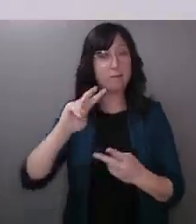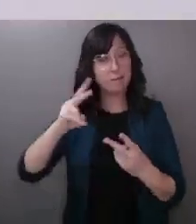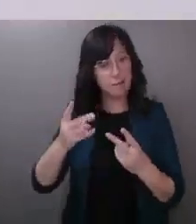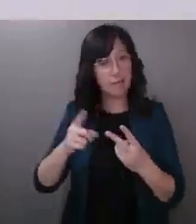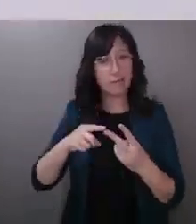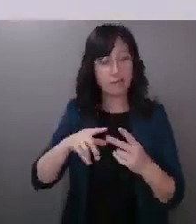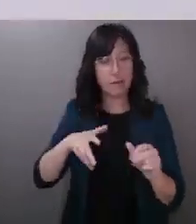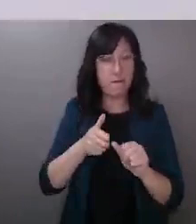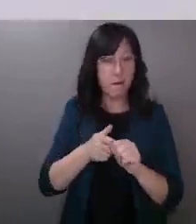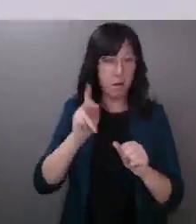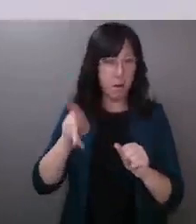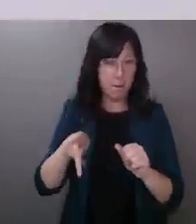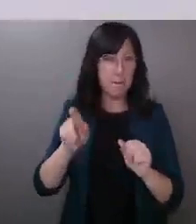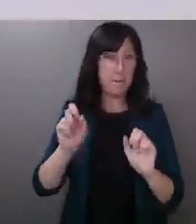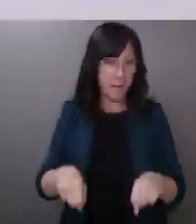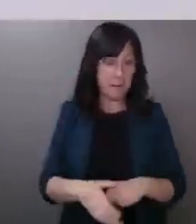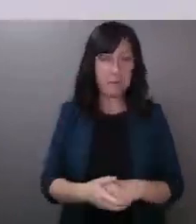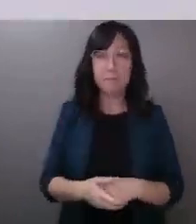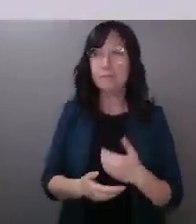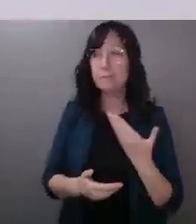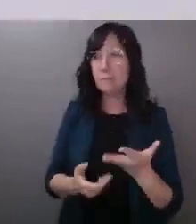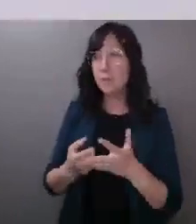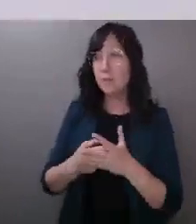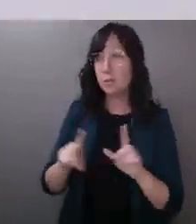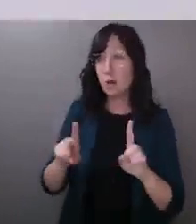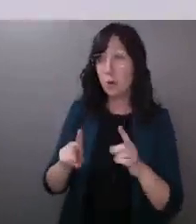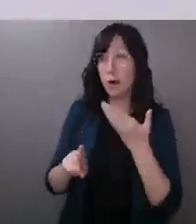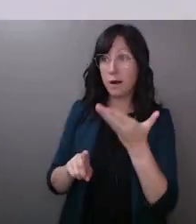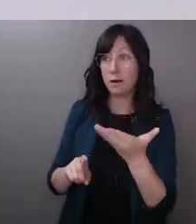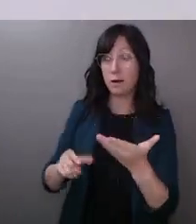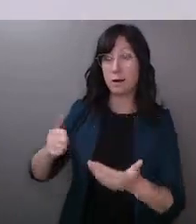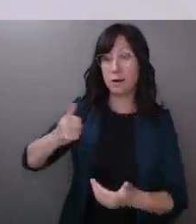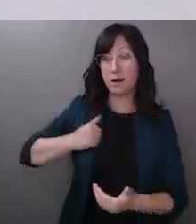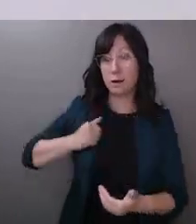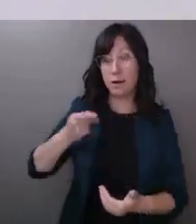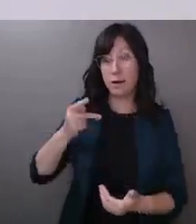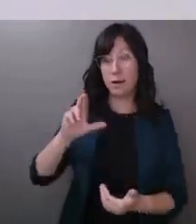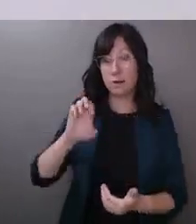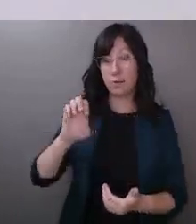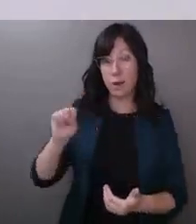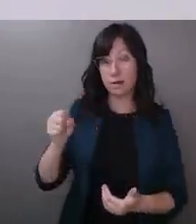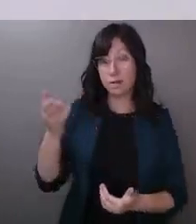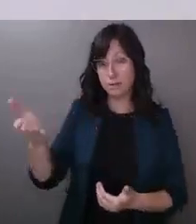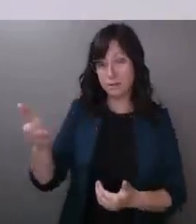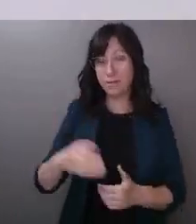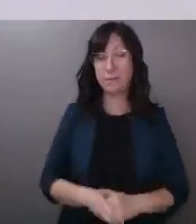and one follow-up to start. So we'll start with Liam Fox from Canadian Press.